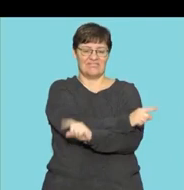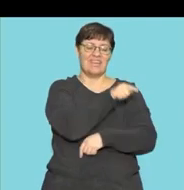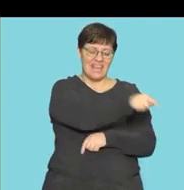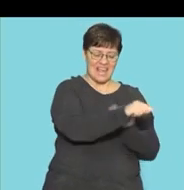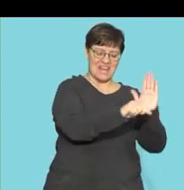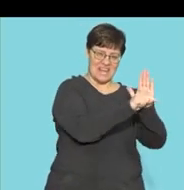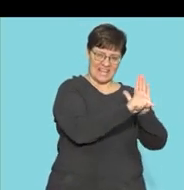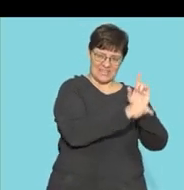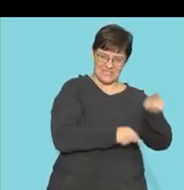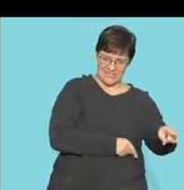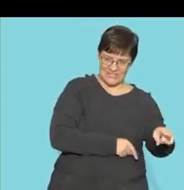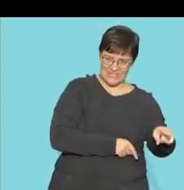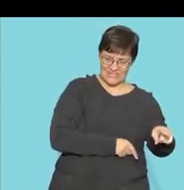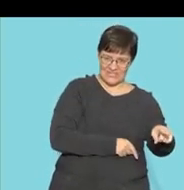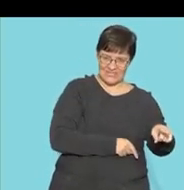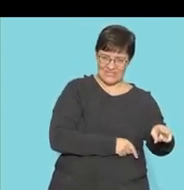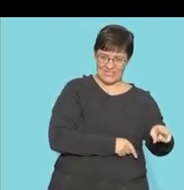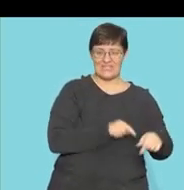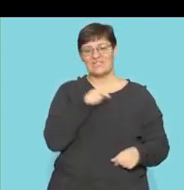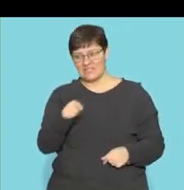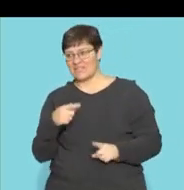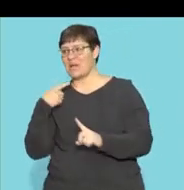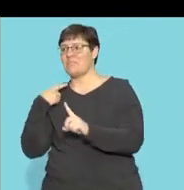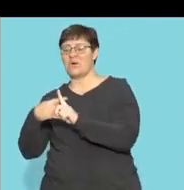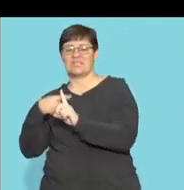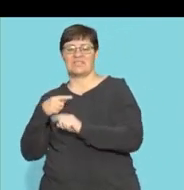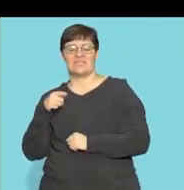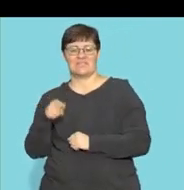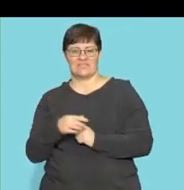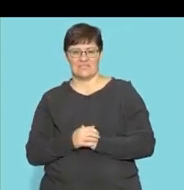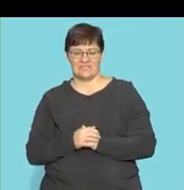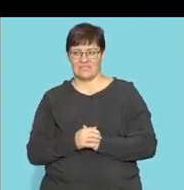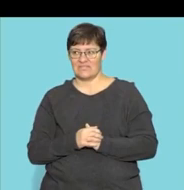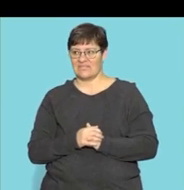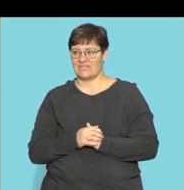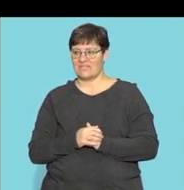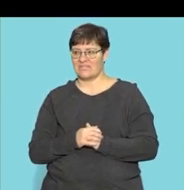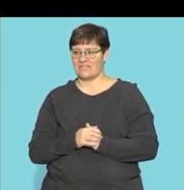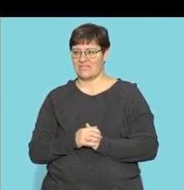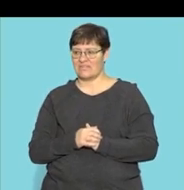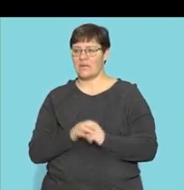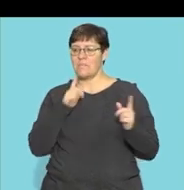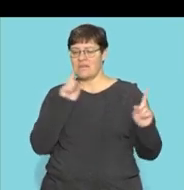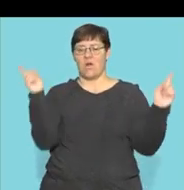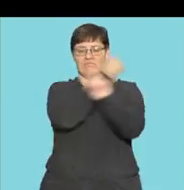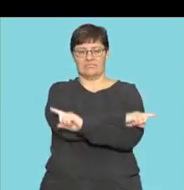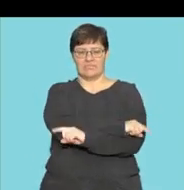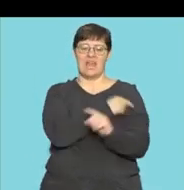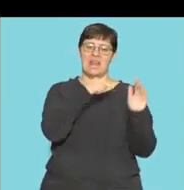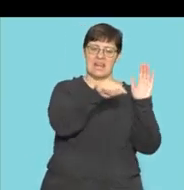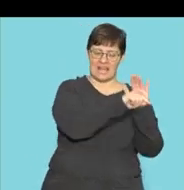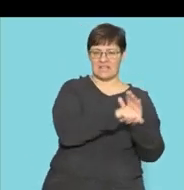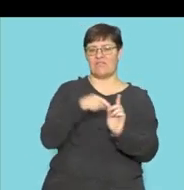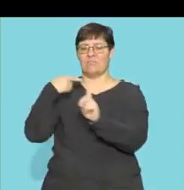electrolytic cell, the anode is where oxidation takes place, but it's the positive cell. And this one, where reduction takes place, it's